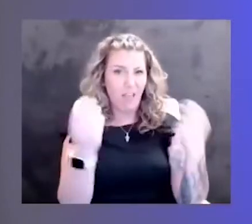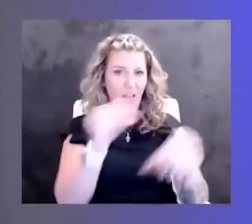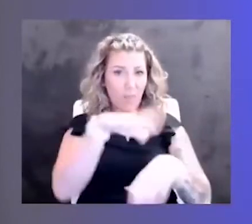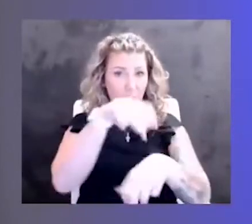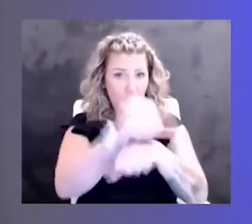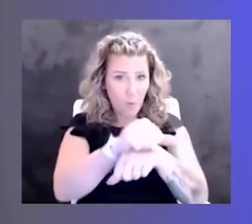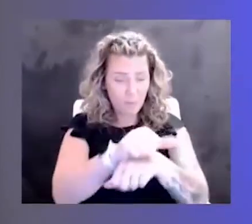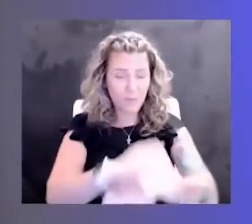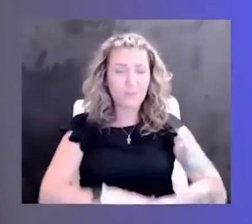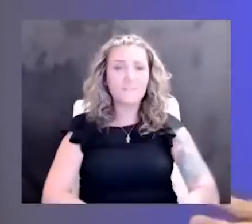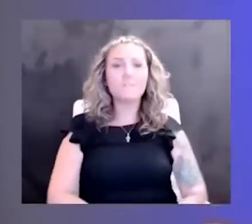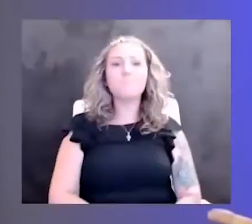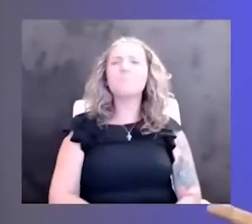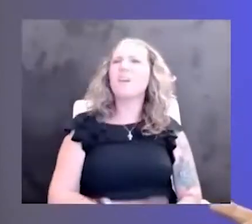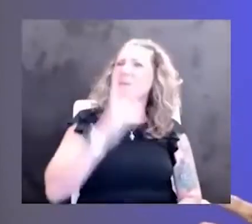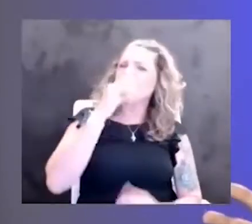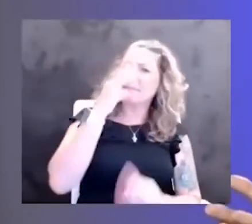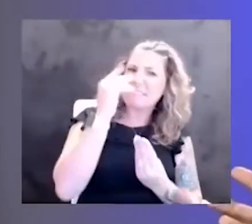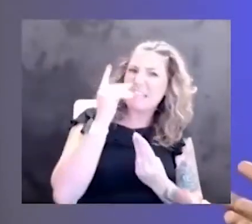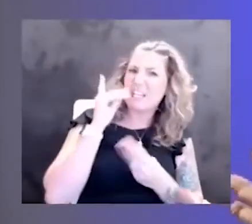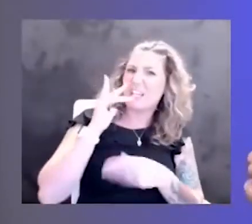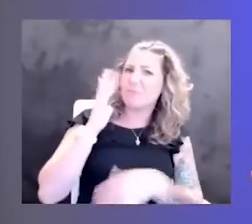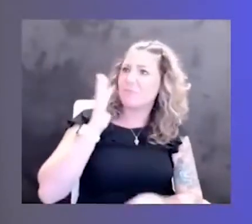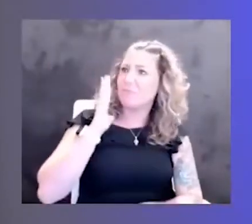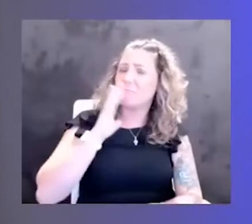none of us wanted a pandemic.